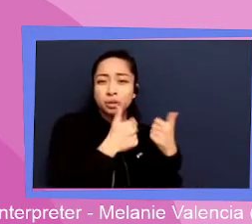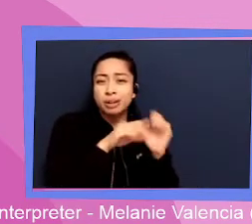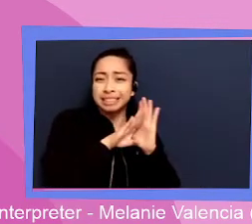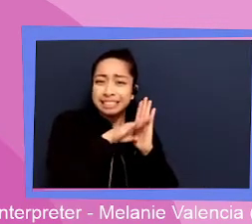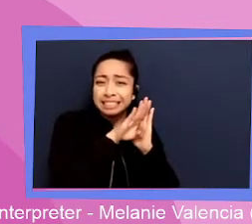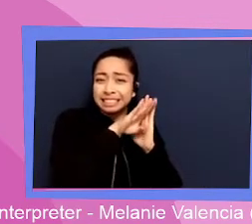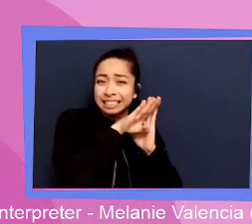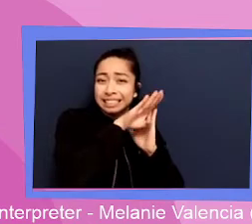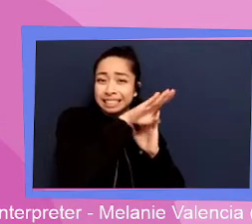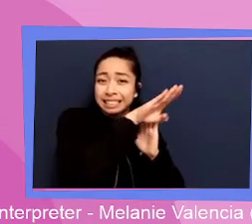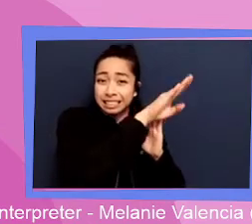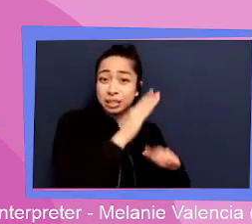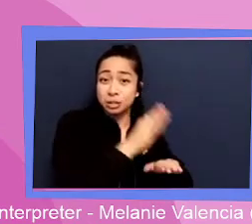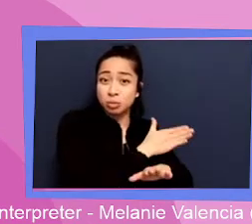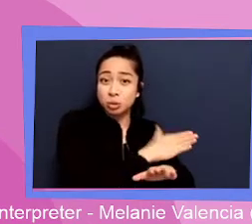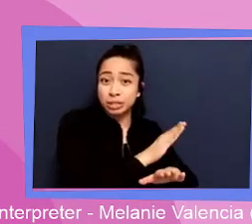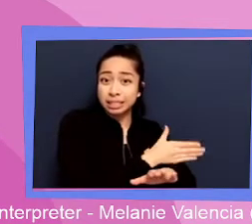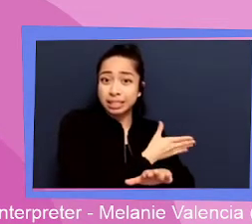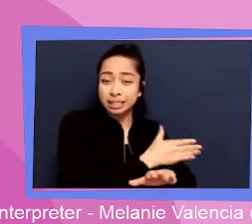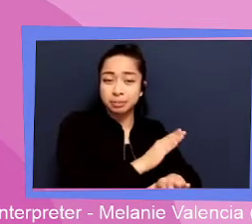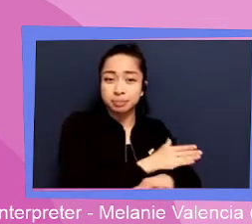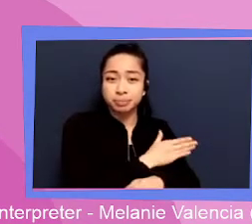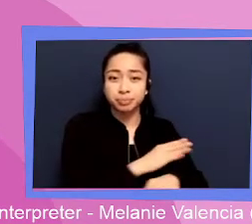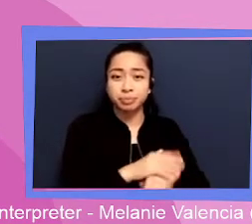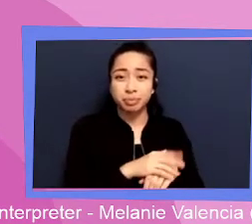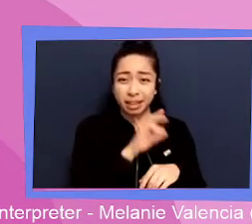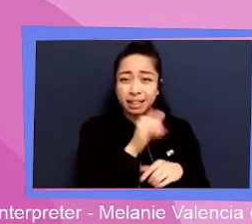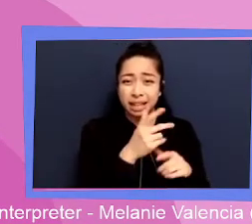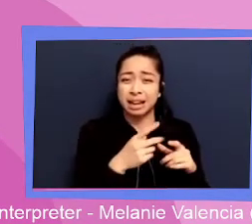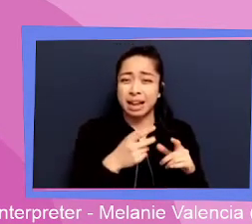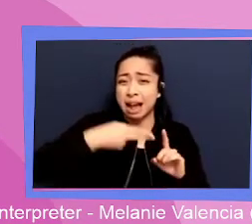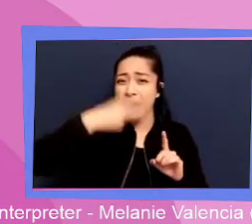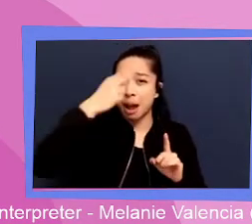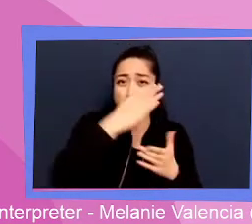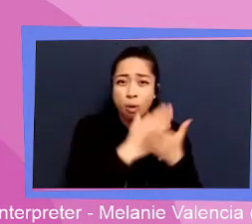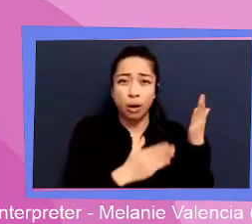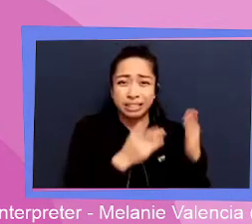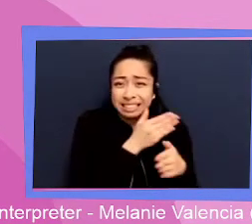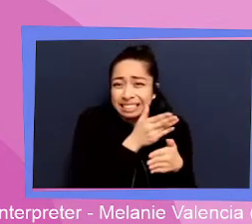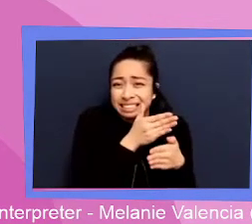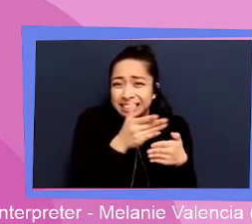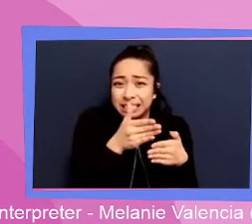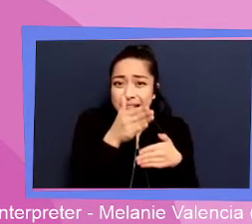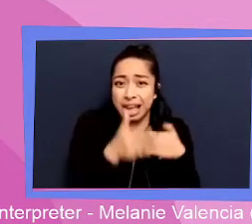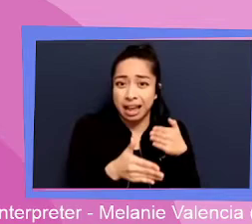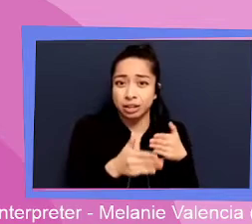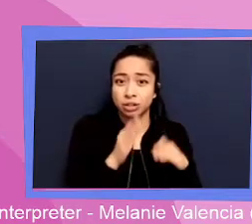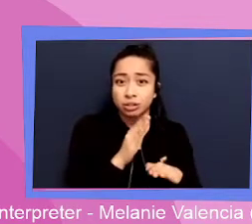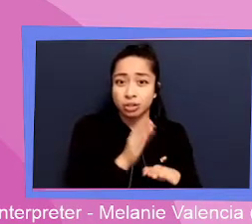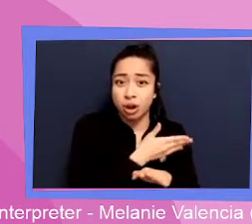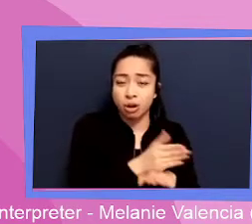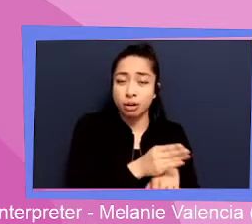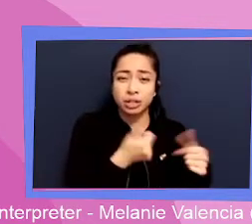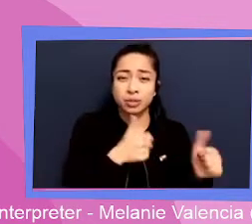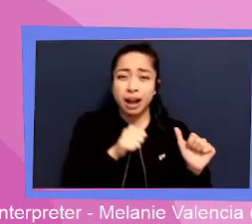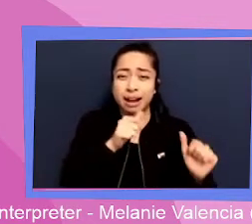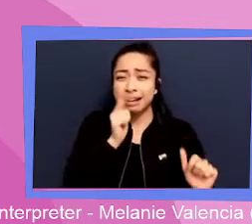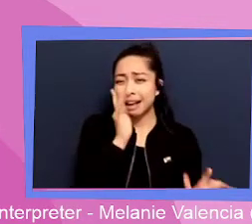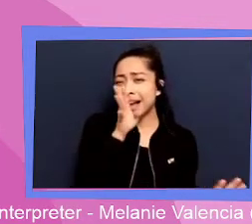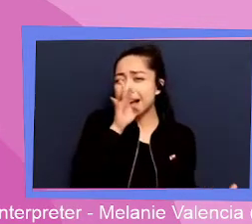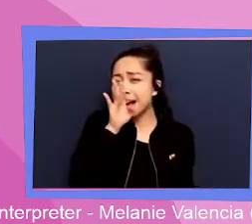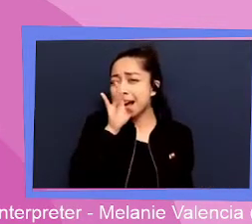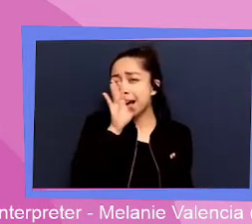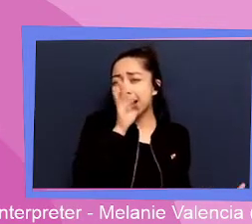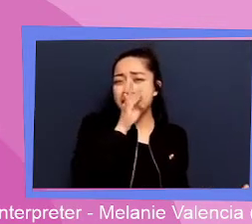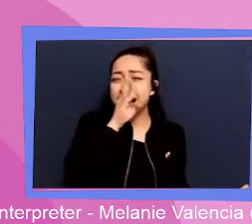room, including the one that goes super high at the end. As both of them tried to reach that note, Shanti reached over